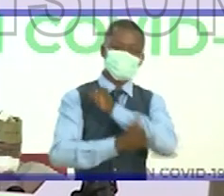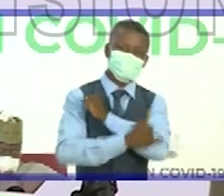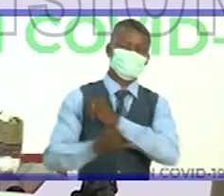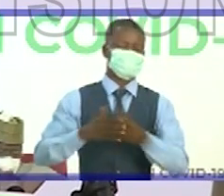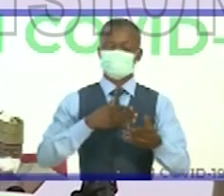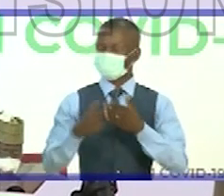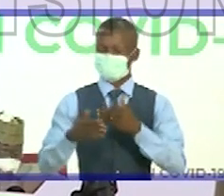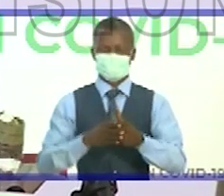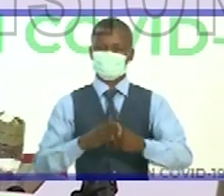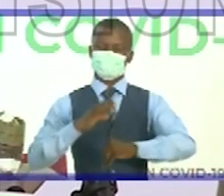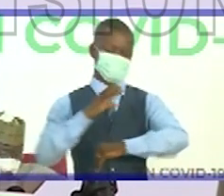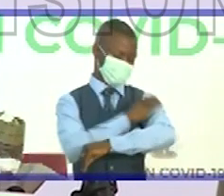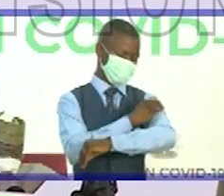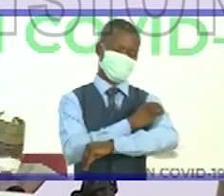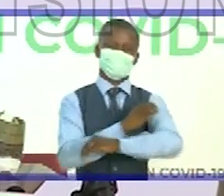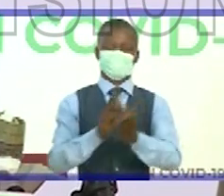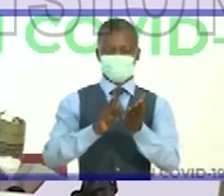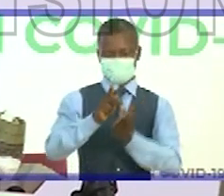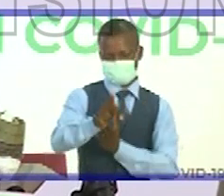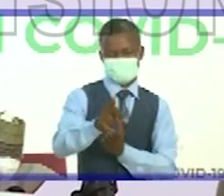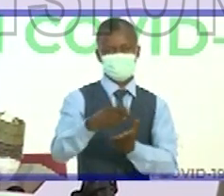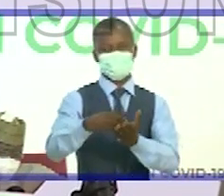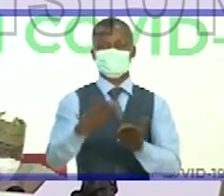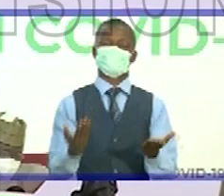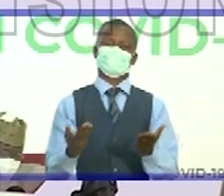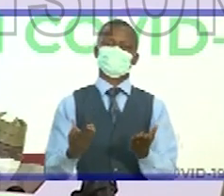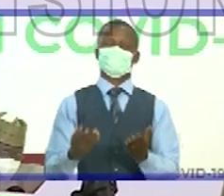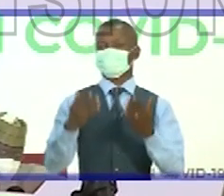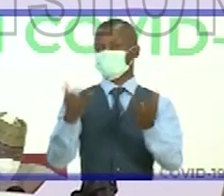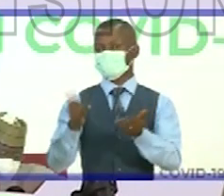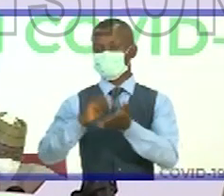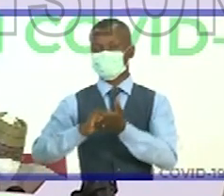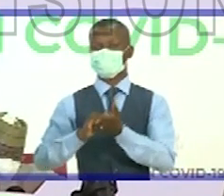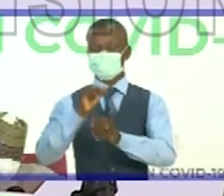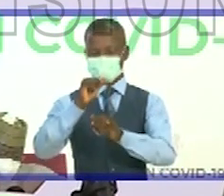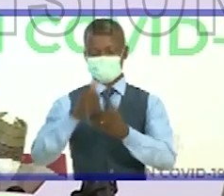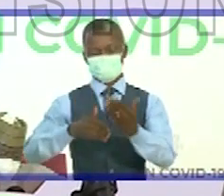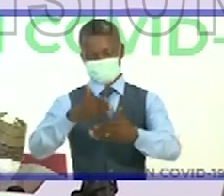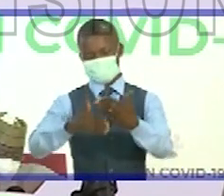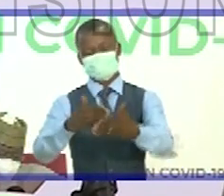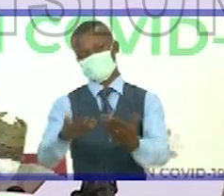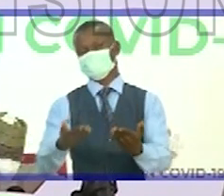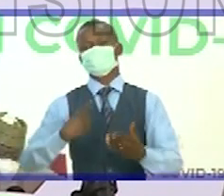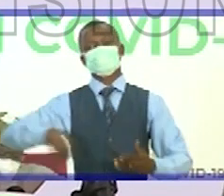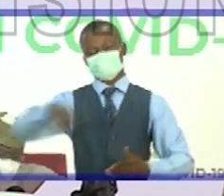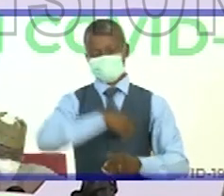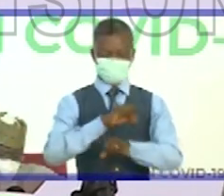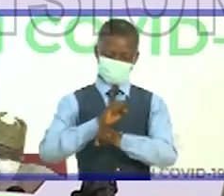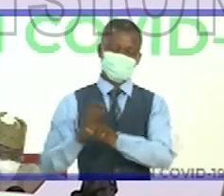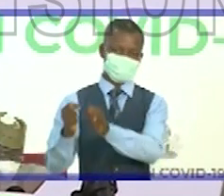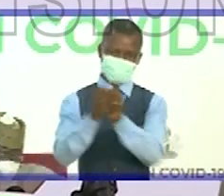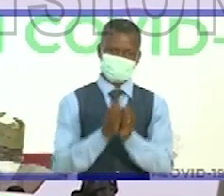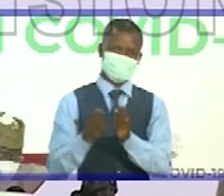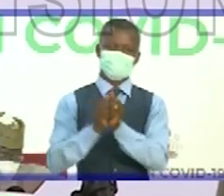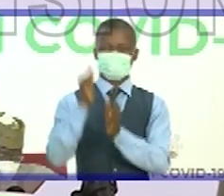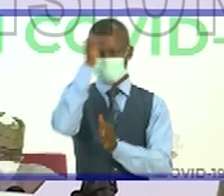of their ability to pay. Now, this is obviously work in progress, and we're all working together with Africa